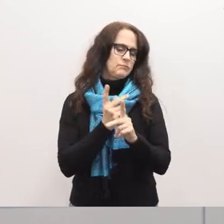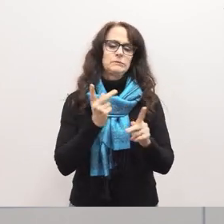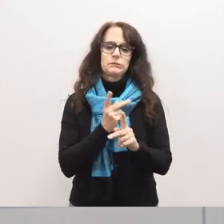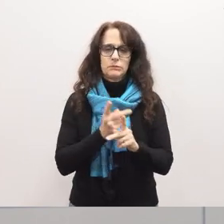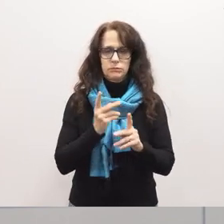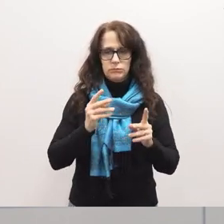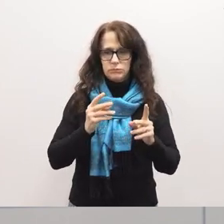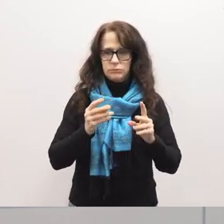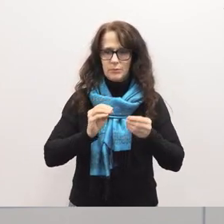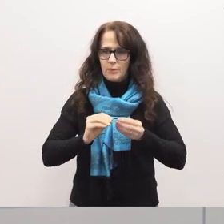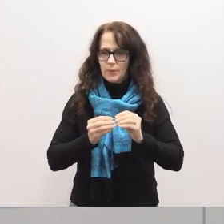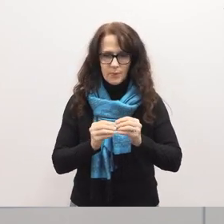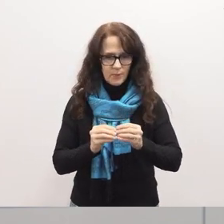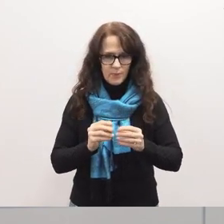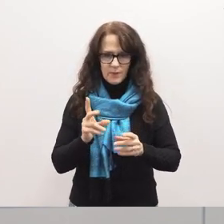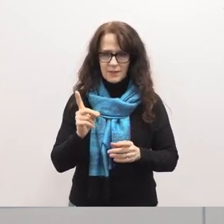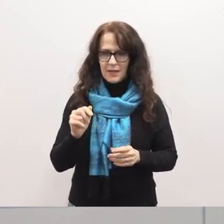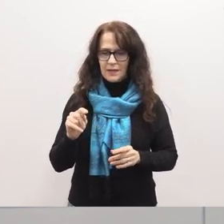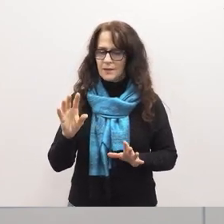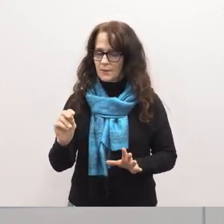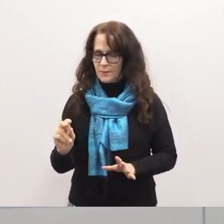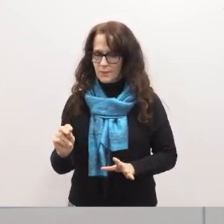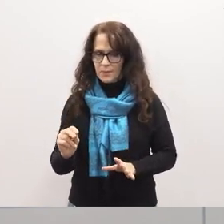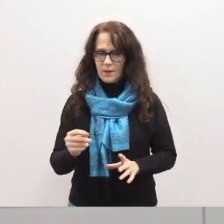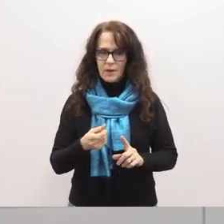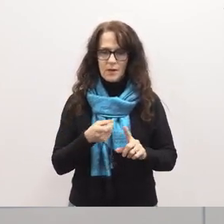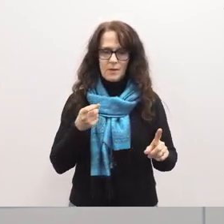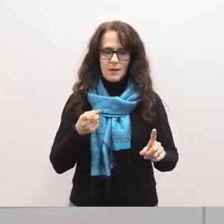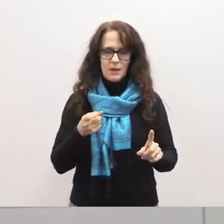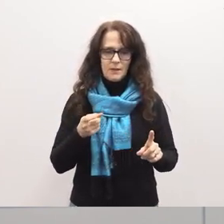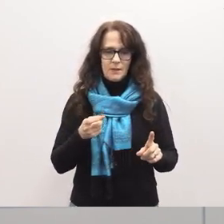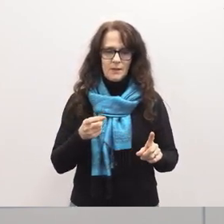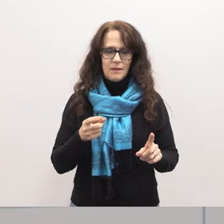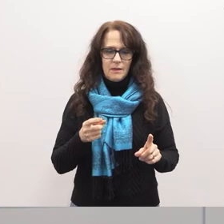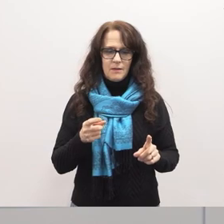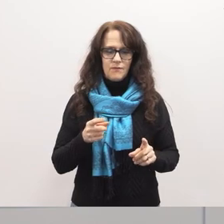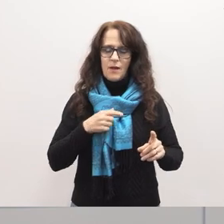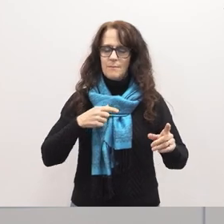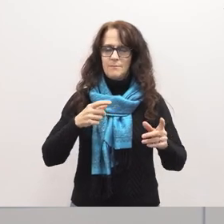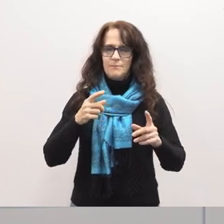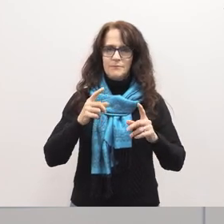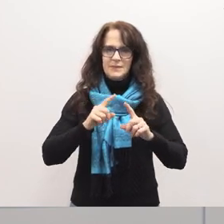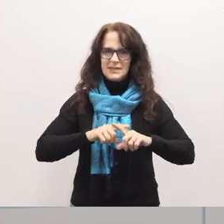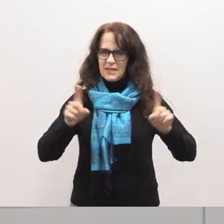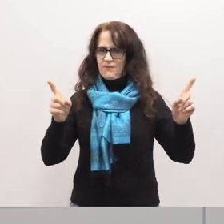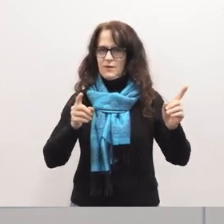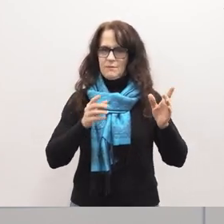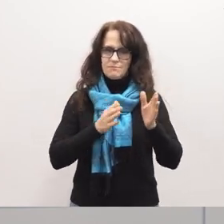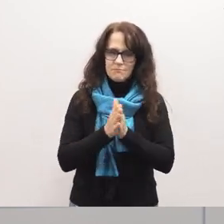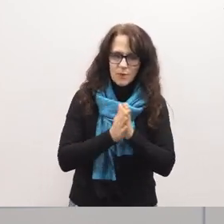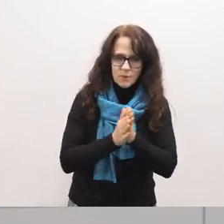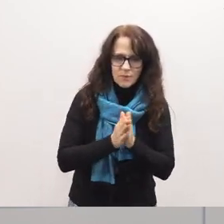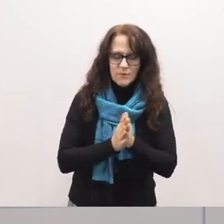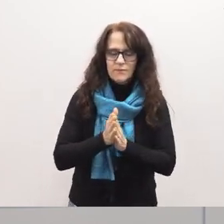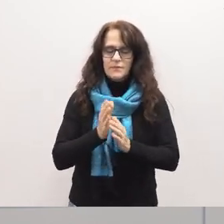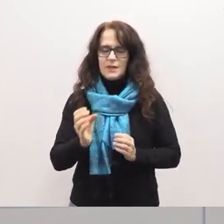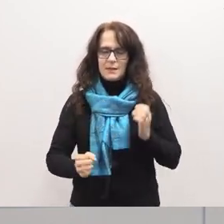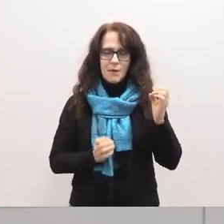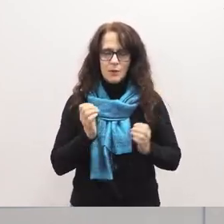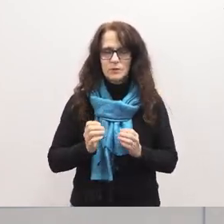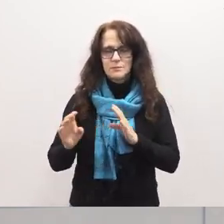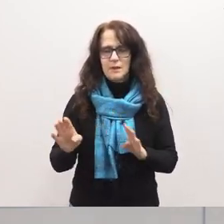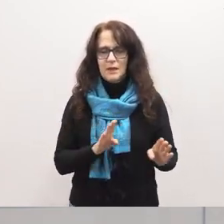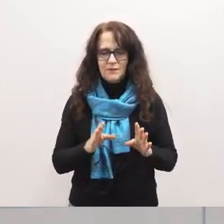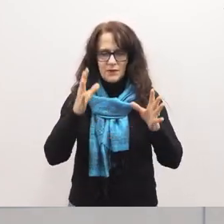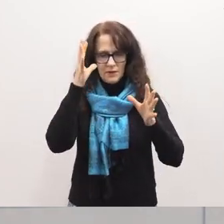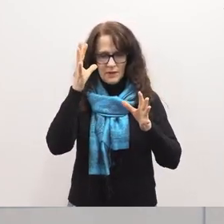quantitative data, but it comes from deep-rooted motivations, emotions, behaviors, decisions that